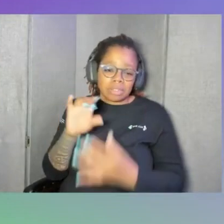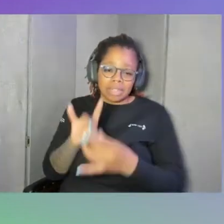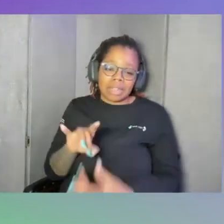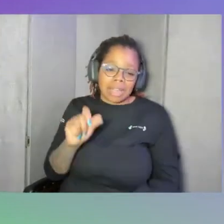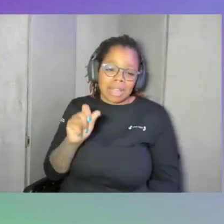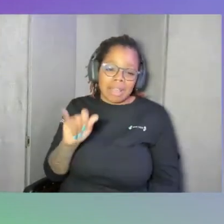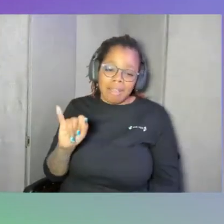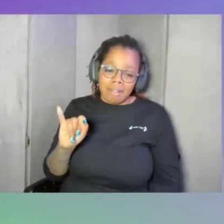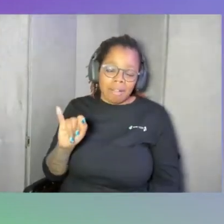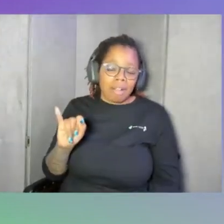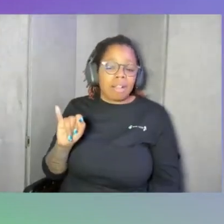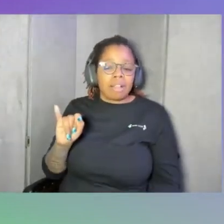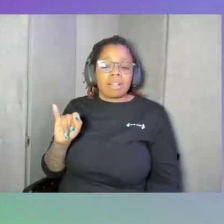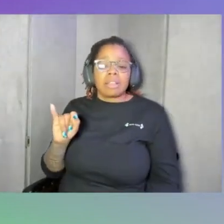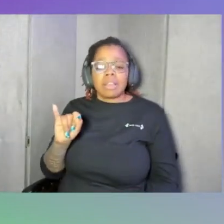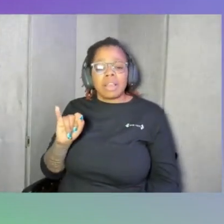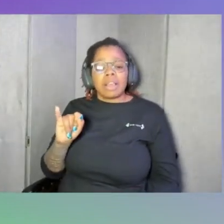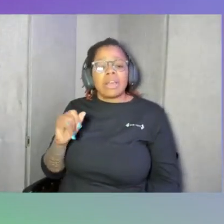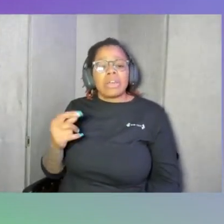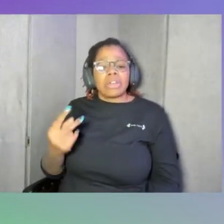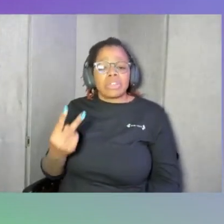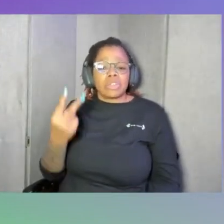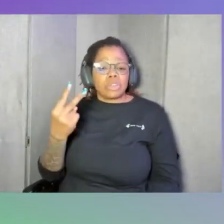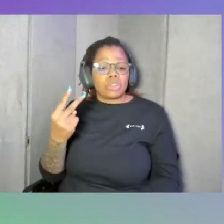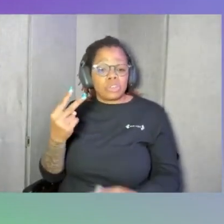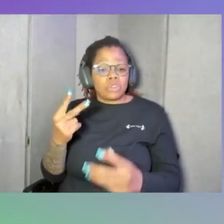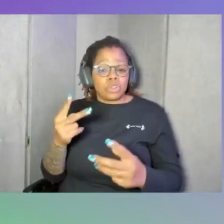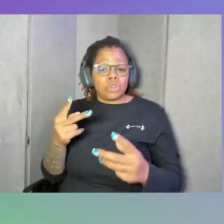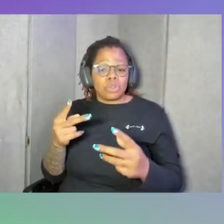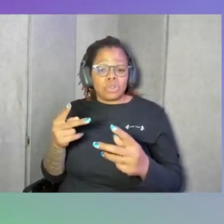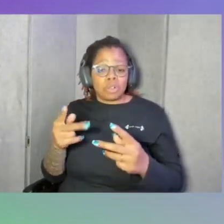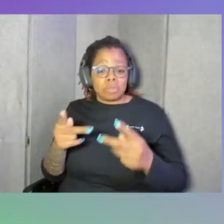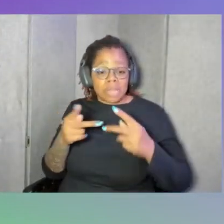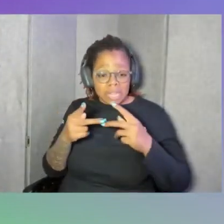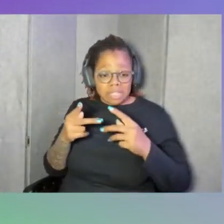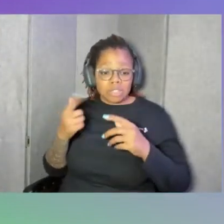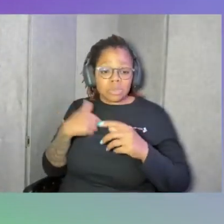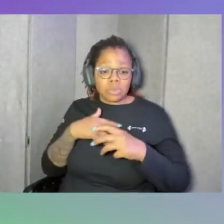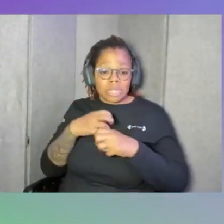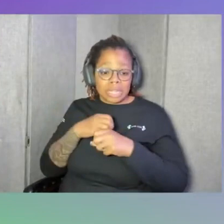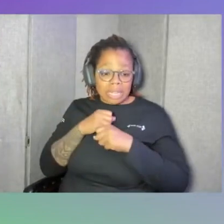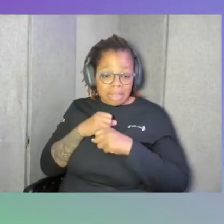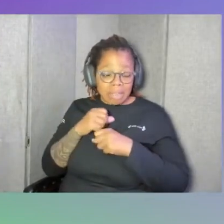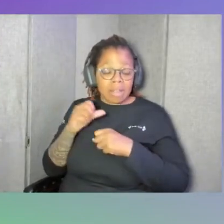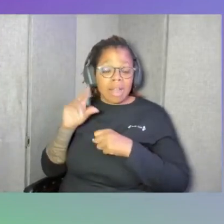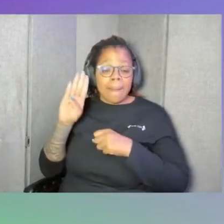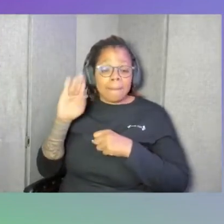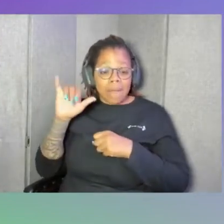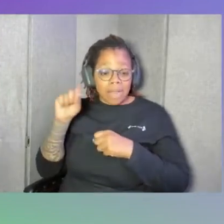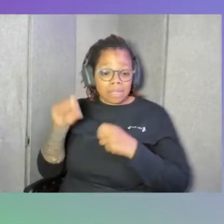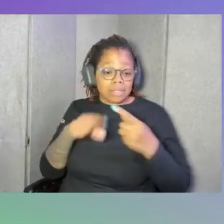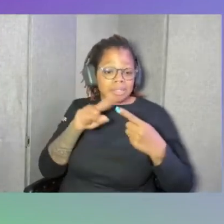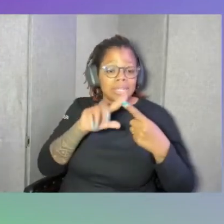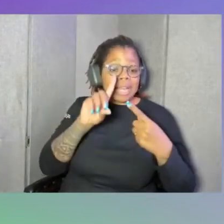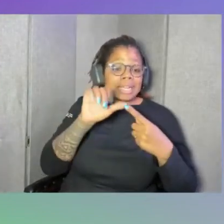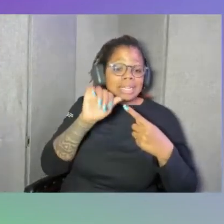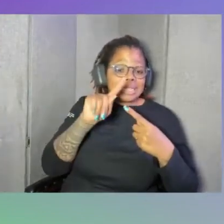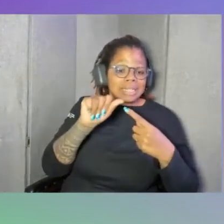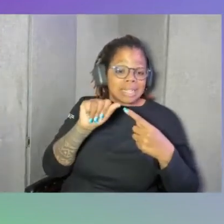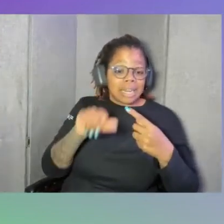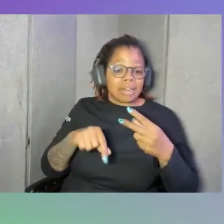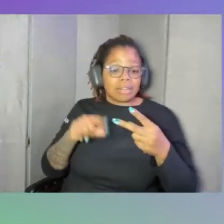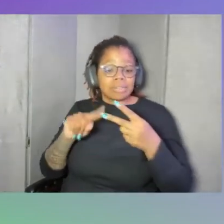there's actually two sources of bias. There is the data bias, okay? And then there's the bias